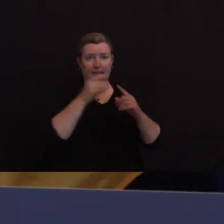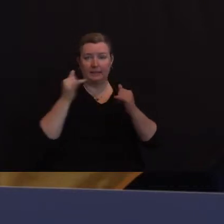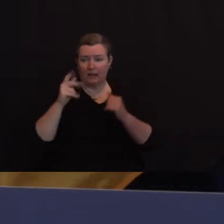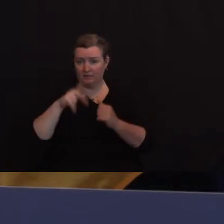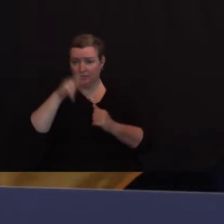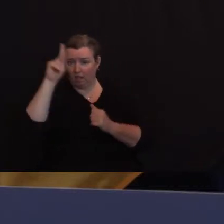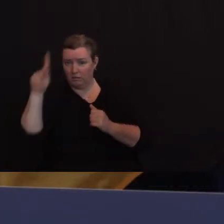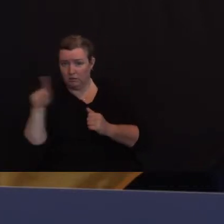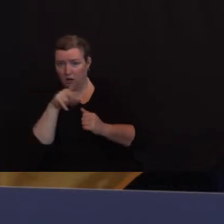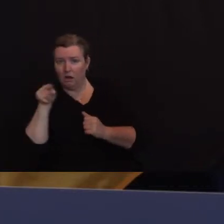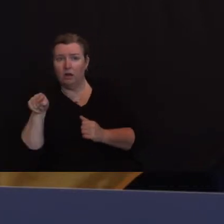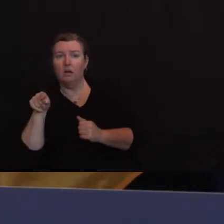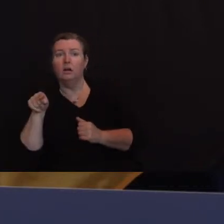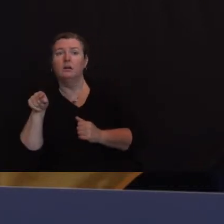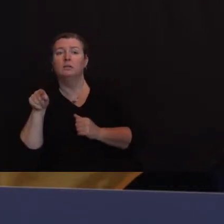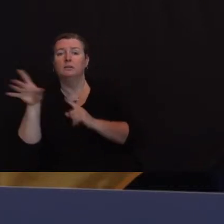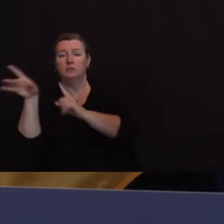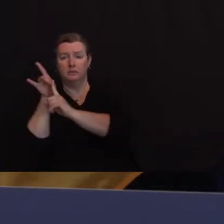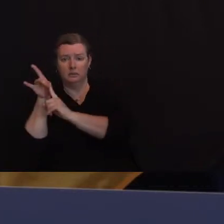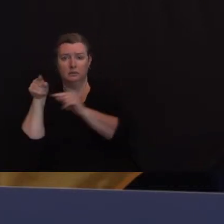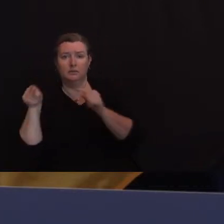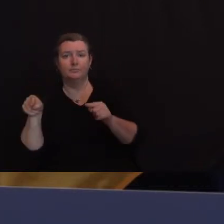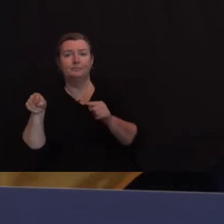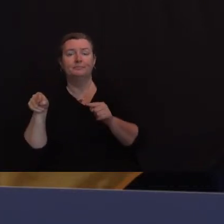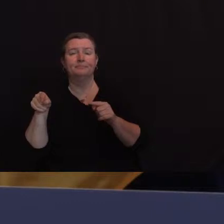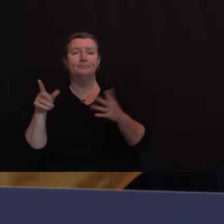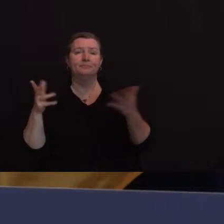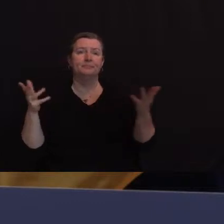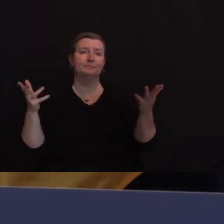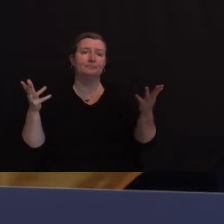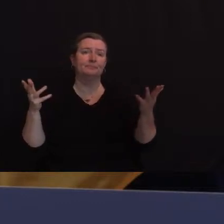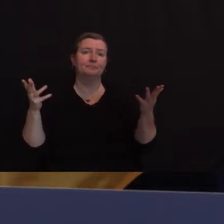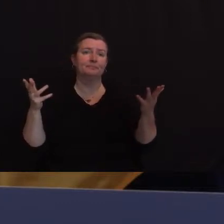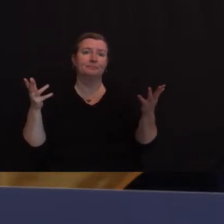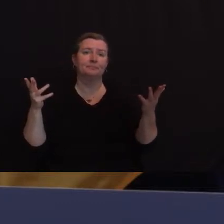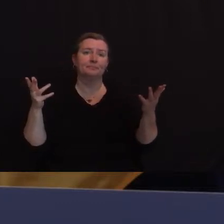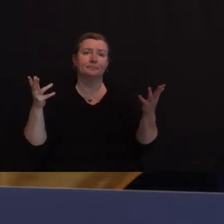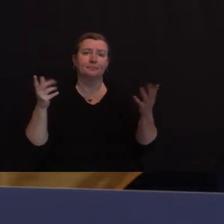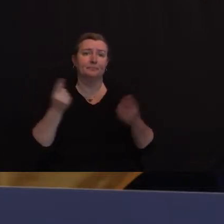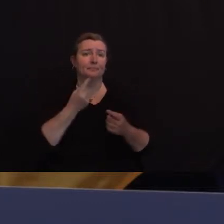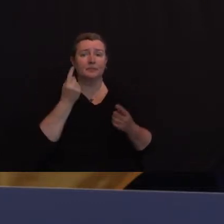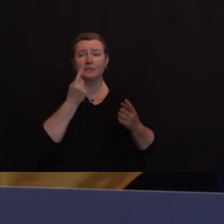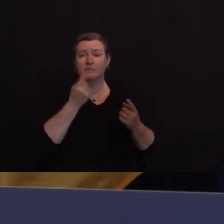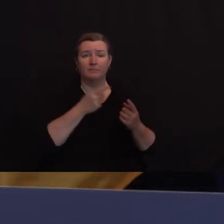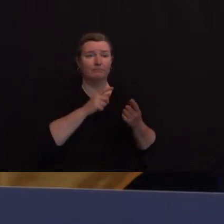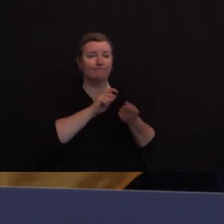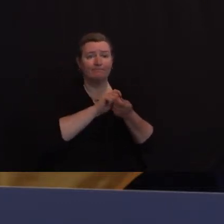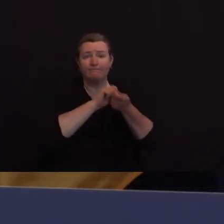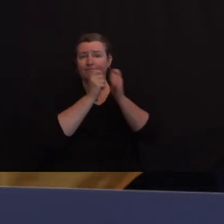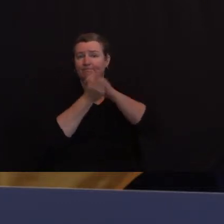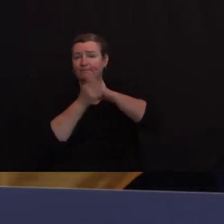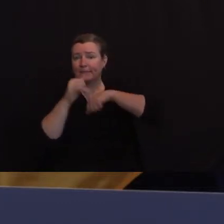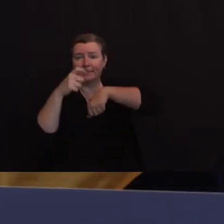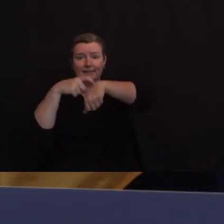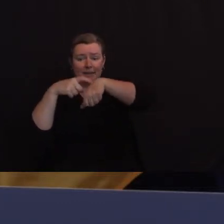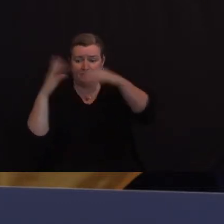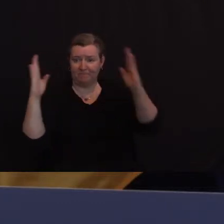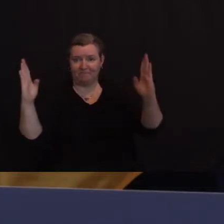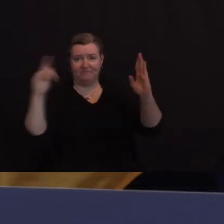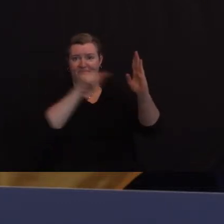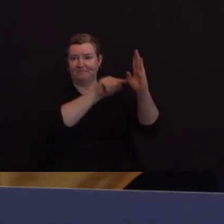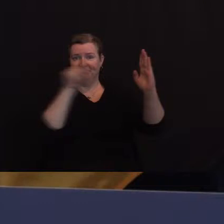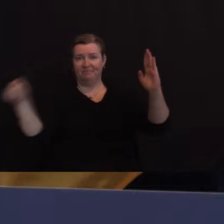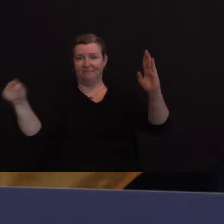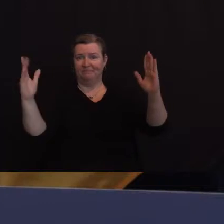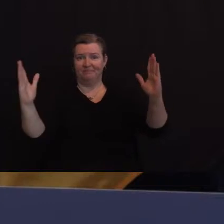problem with that is something else has changed. Well, big thing that's changed is time. It's now months longer after those people were first